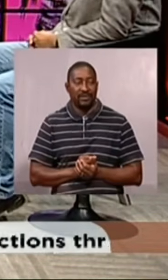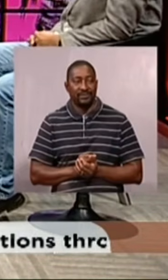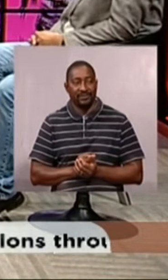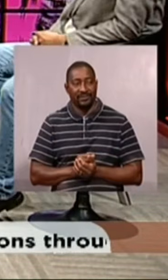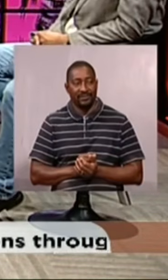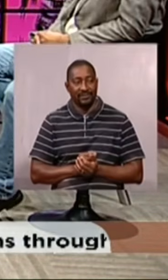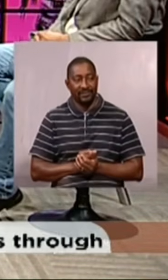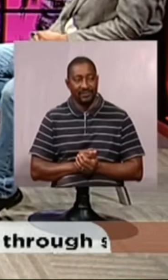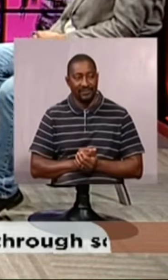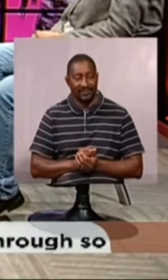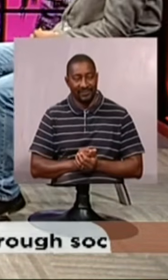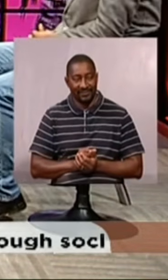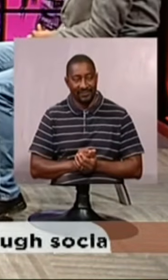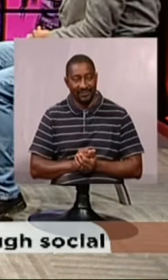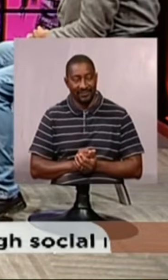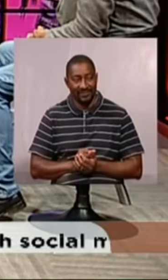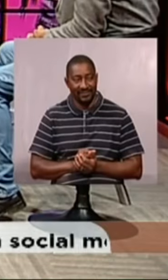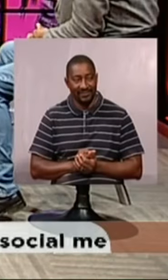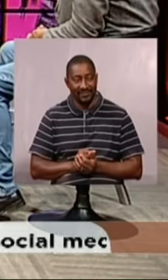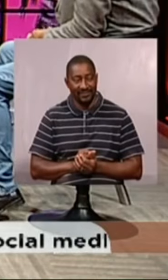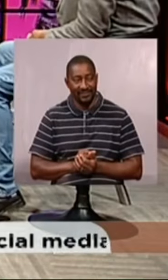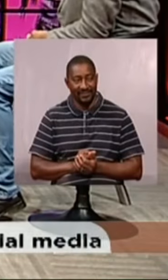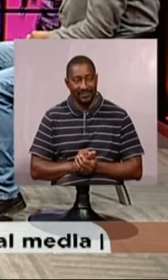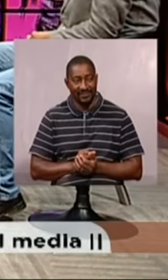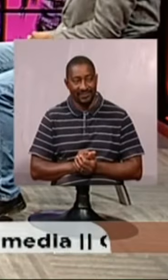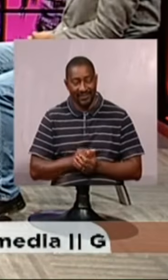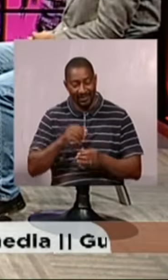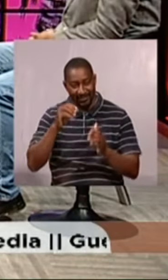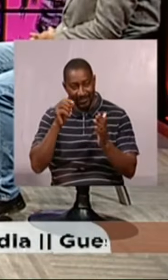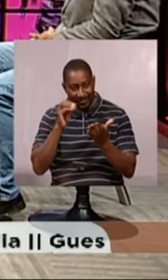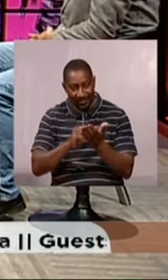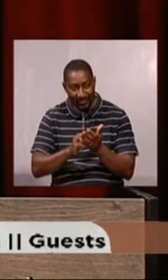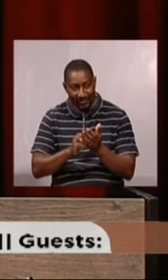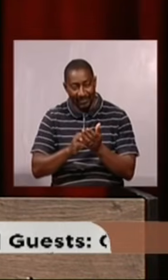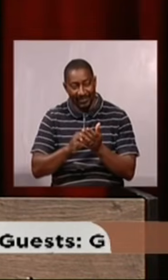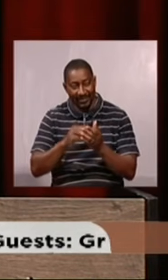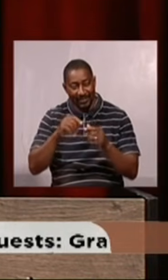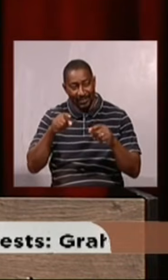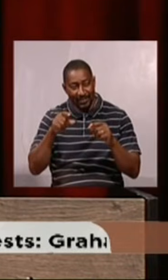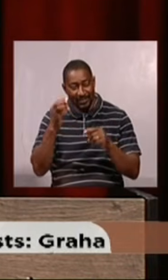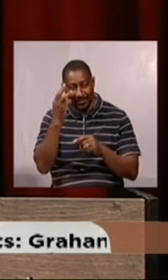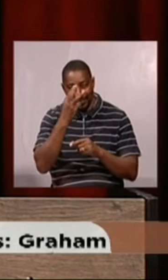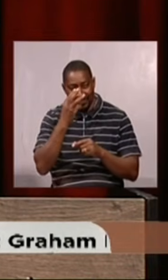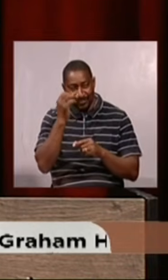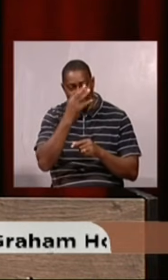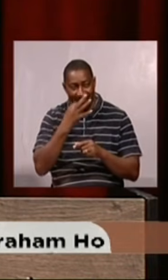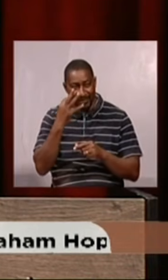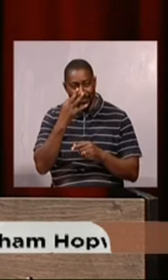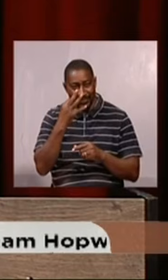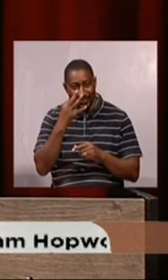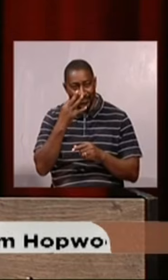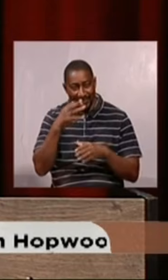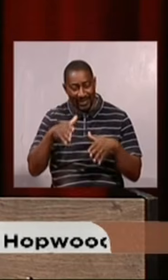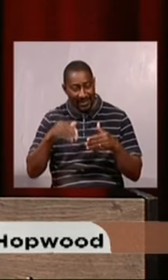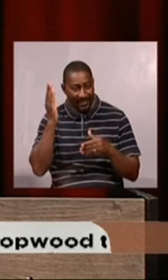They're liking my tweets. Liking my Instagram posts. My TikTok videos are being shared. But how